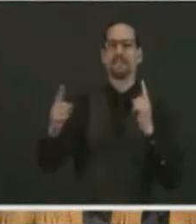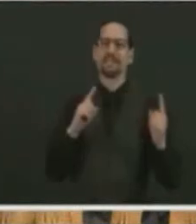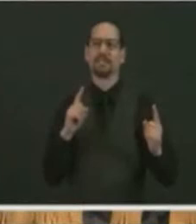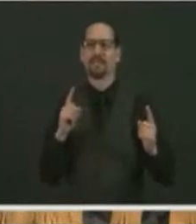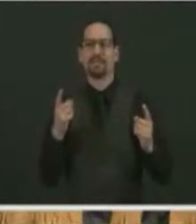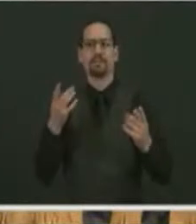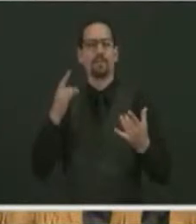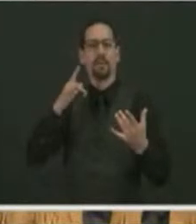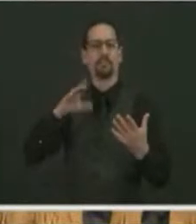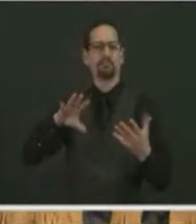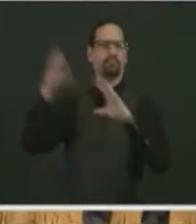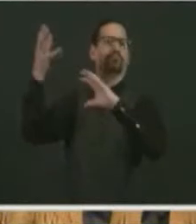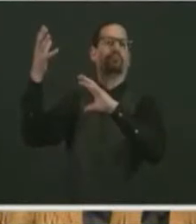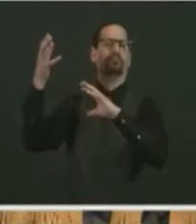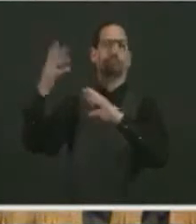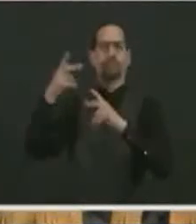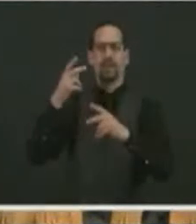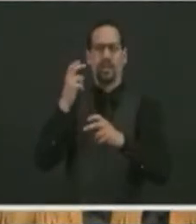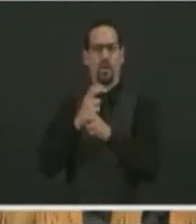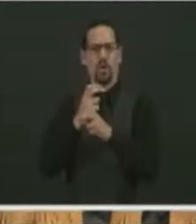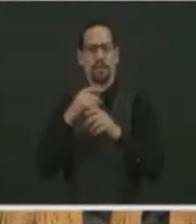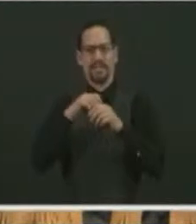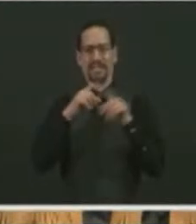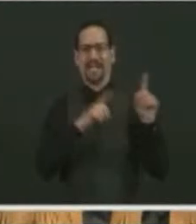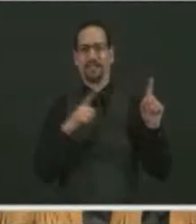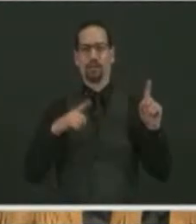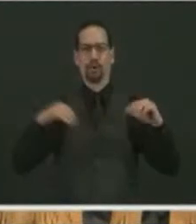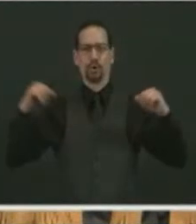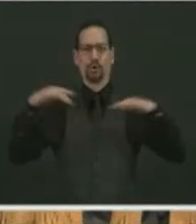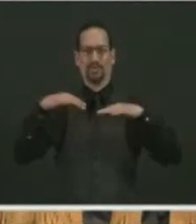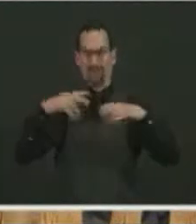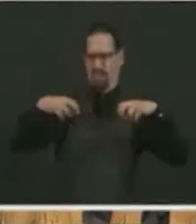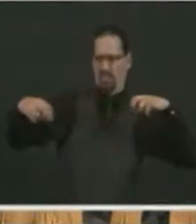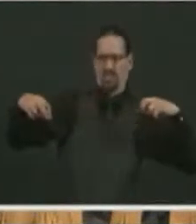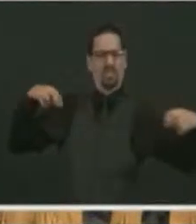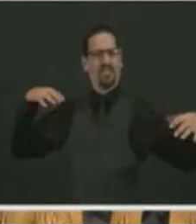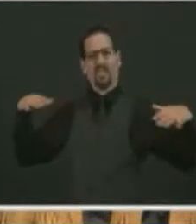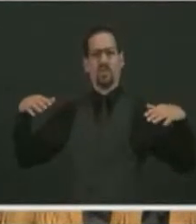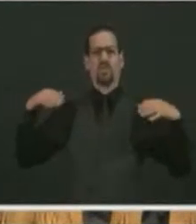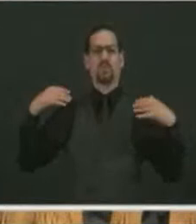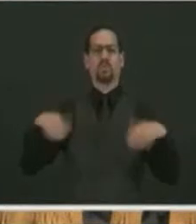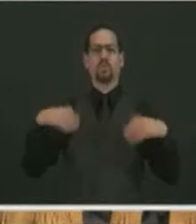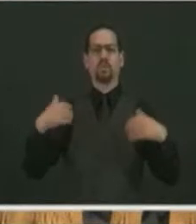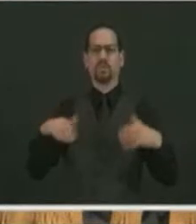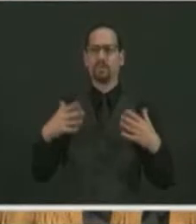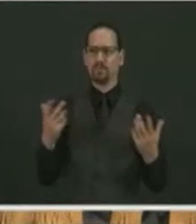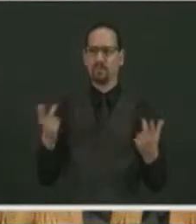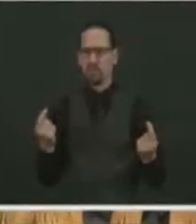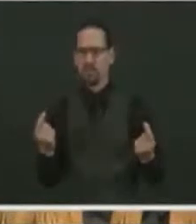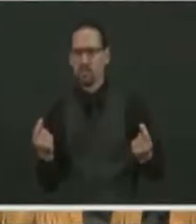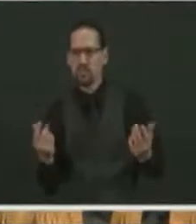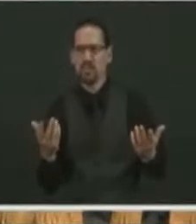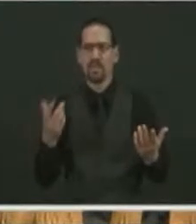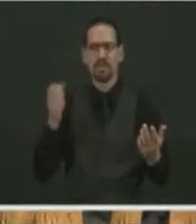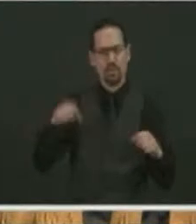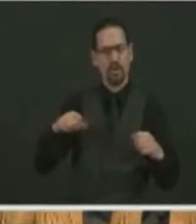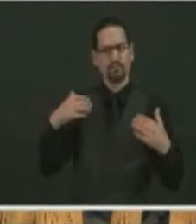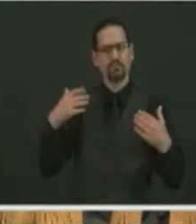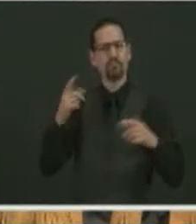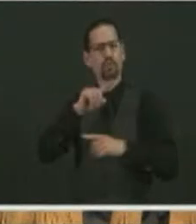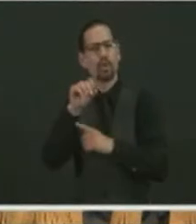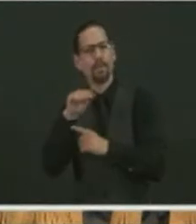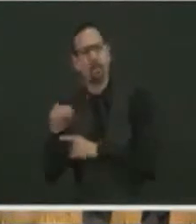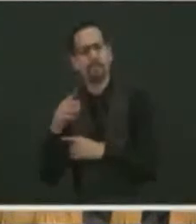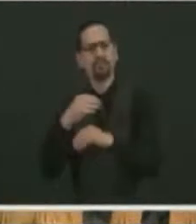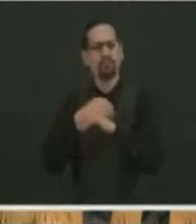a reconvention of House oversight or the body at large, that there are ways to do it electronically, remotely, or